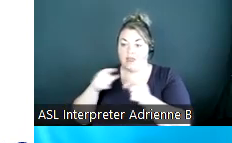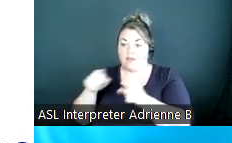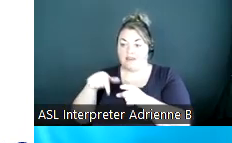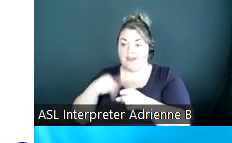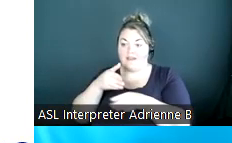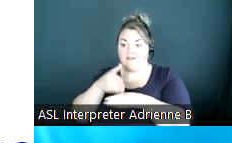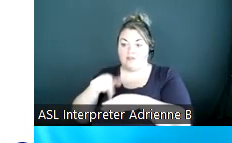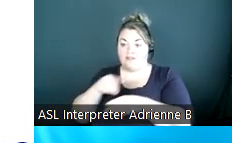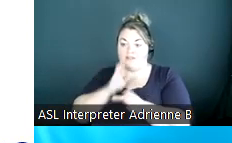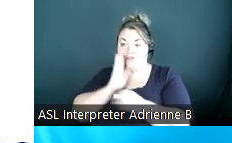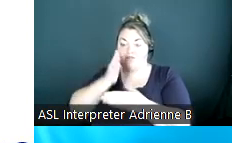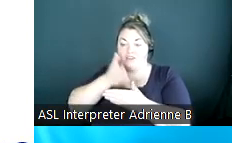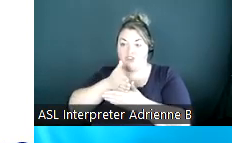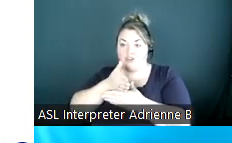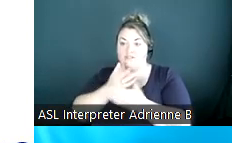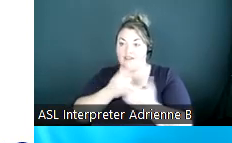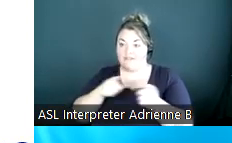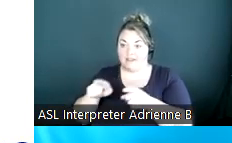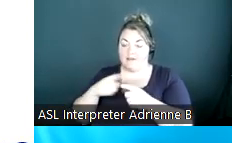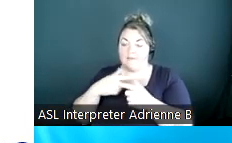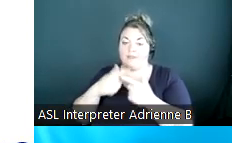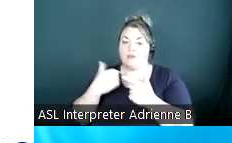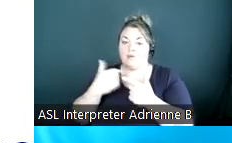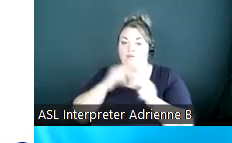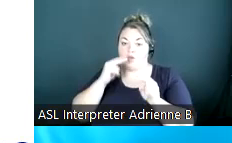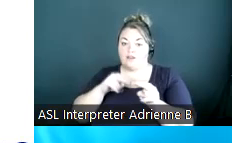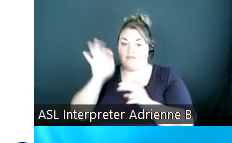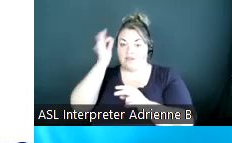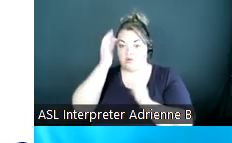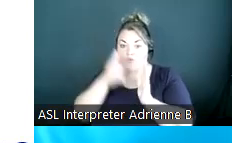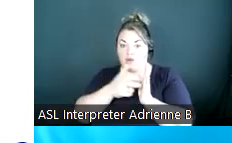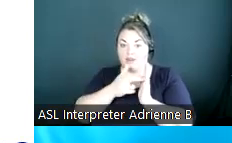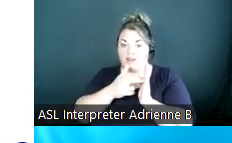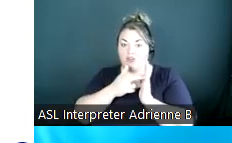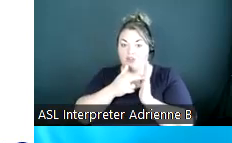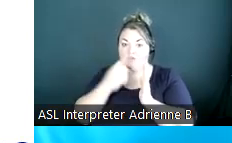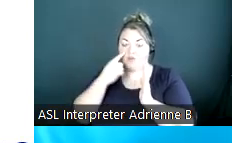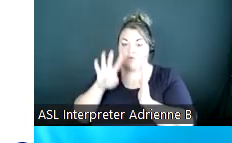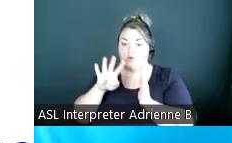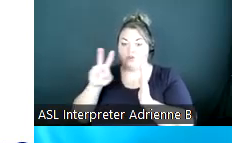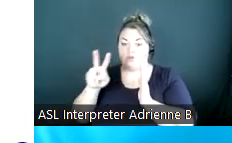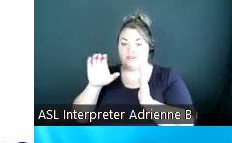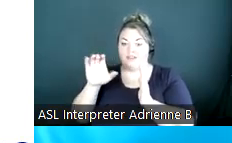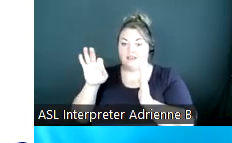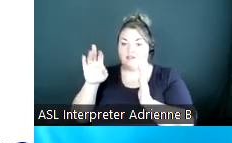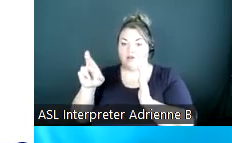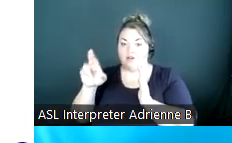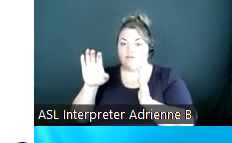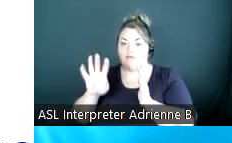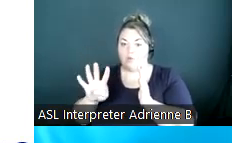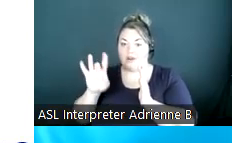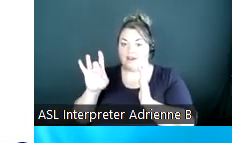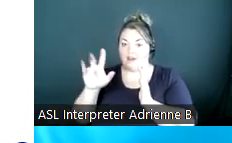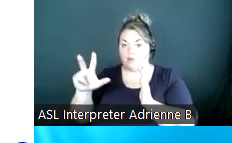event. And then we have looked at the federal regulations of 42 CFR 483, and we've added